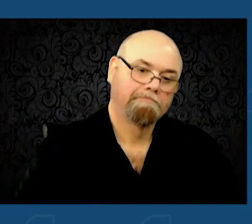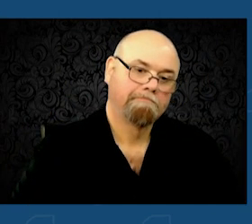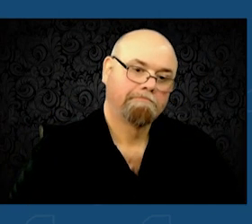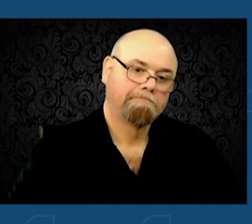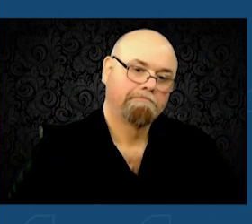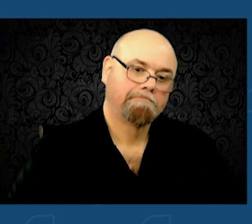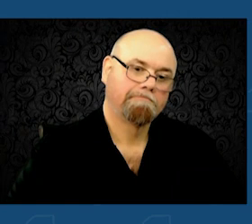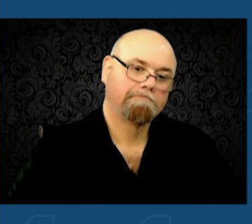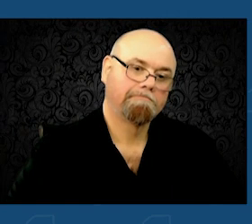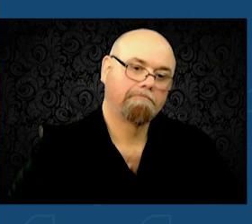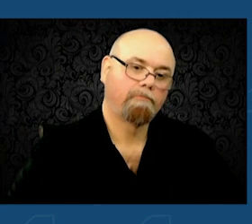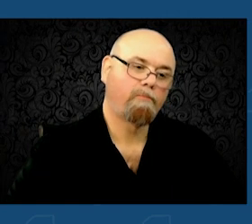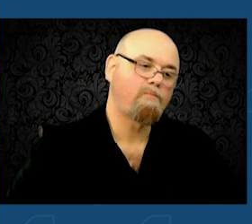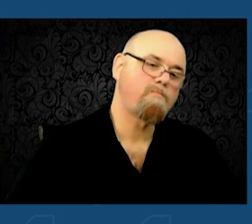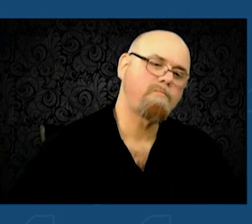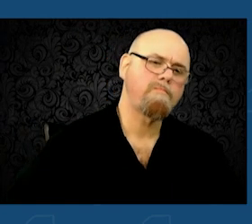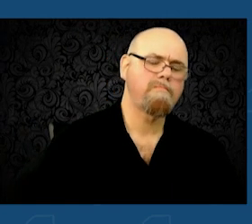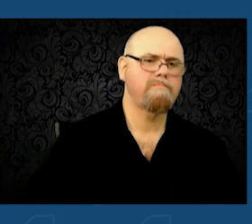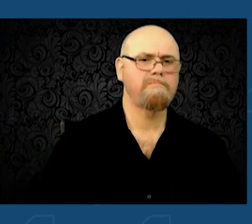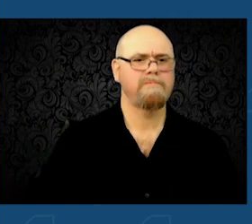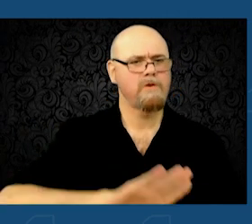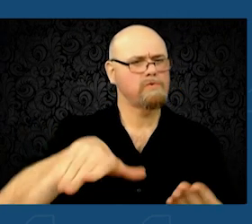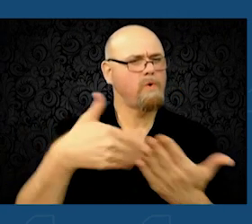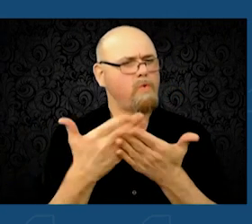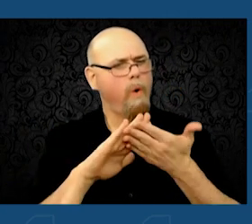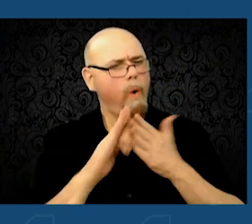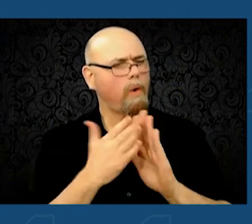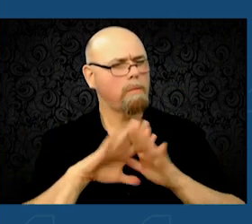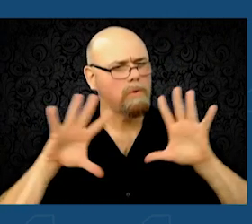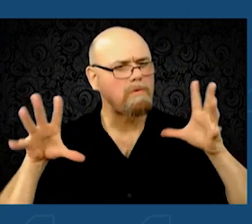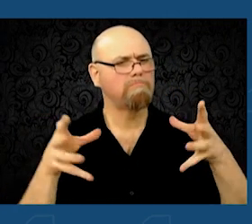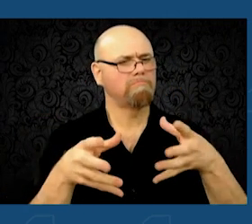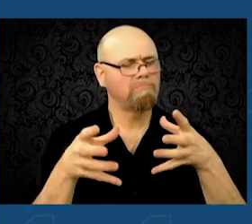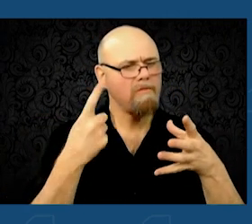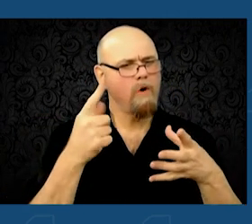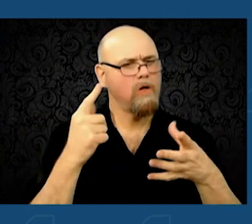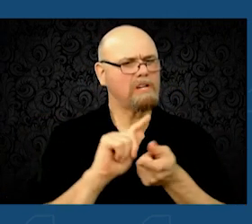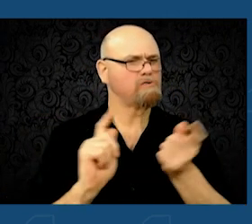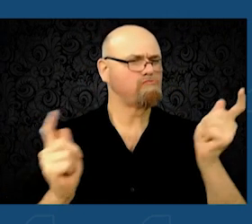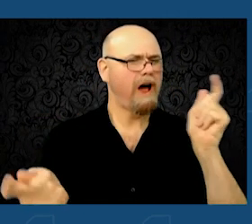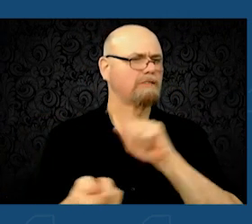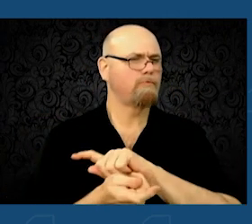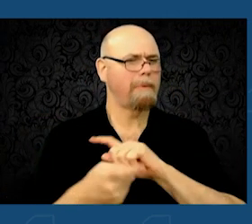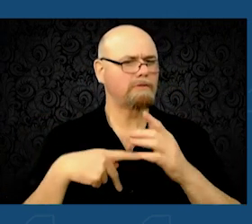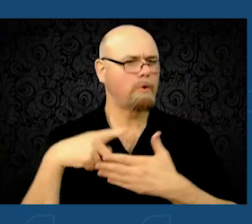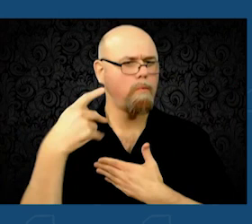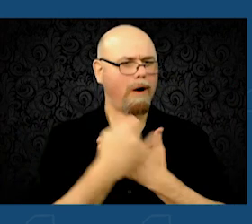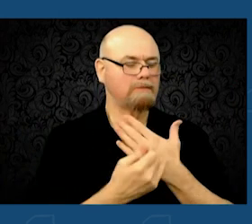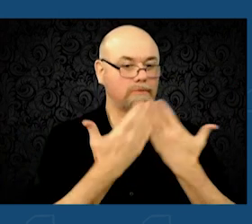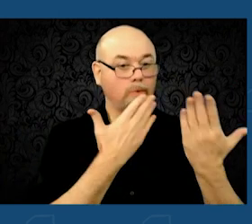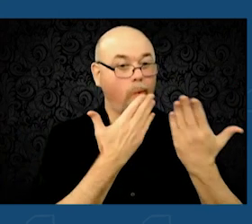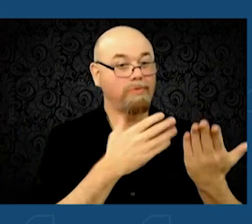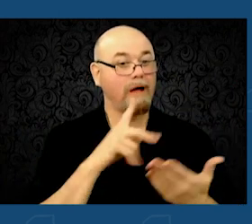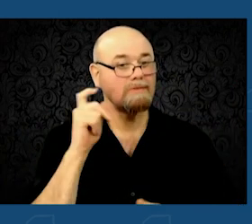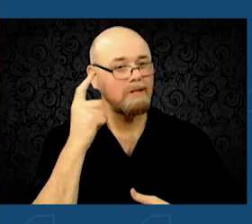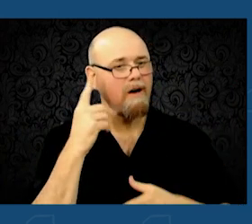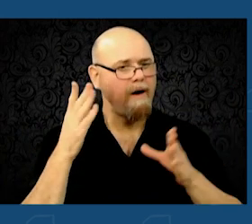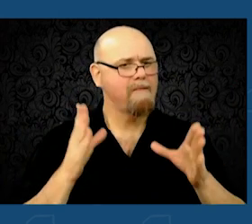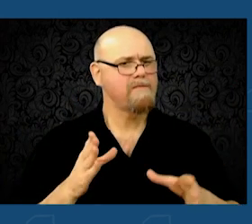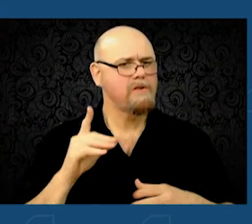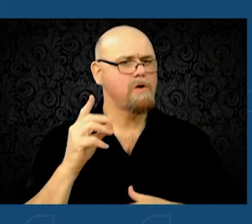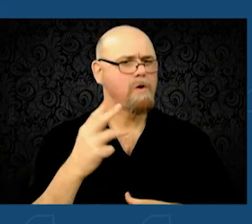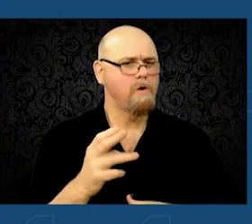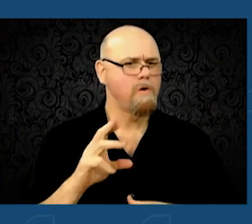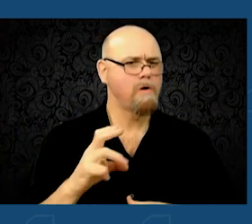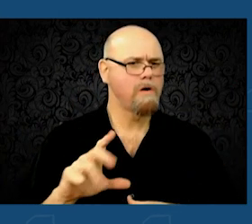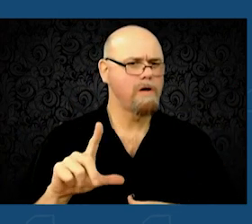So the whole community came together for this transformational project. I want to thank Governor Hochul for investing in